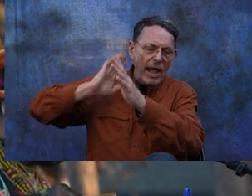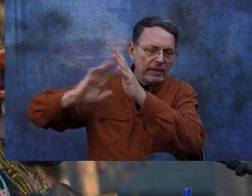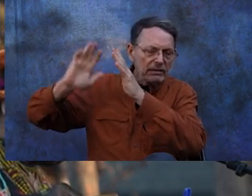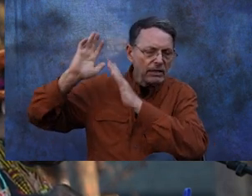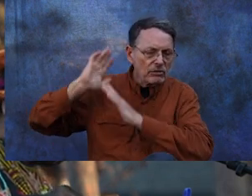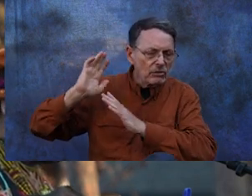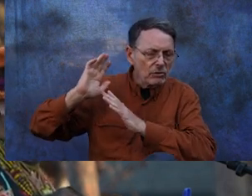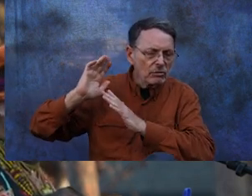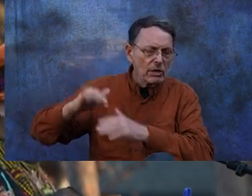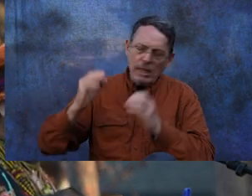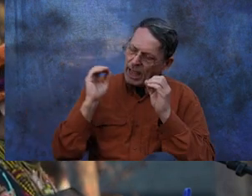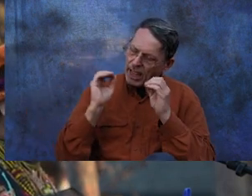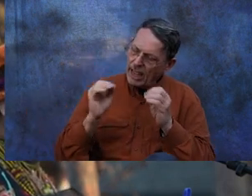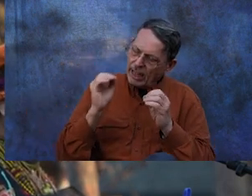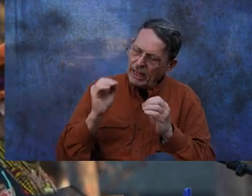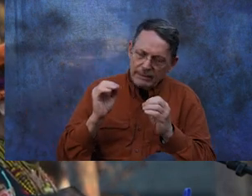ancestors